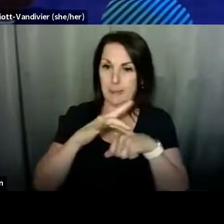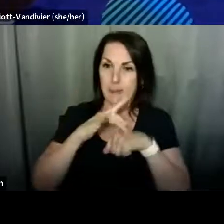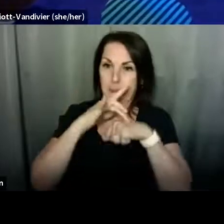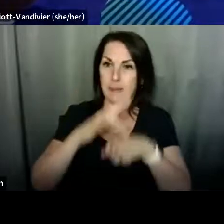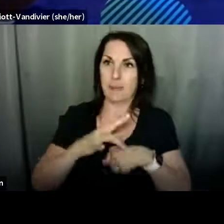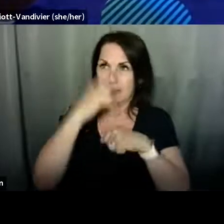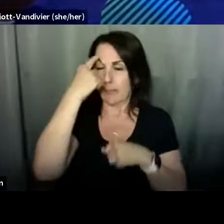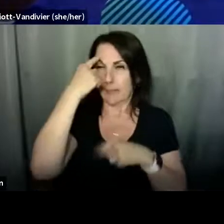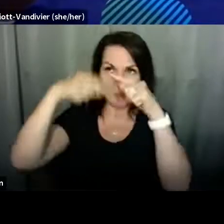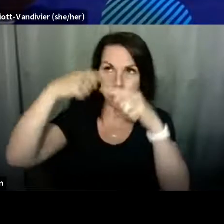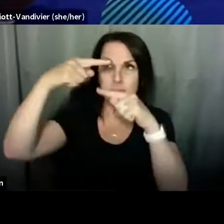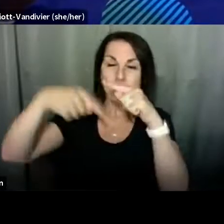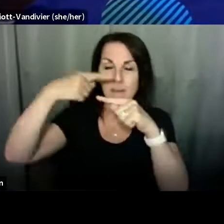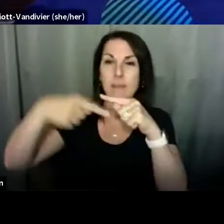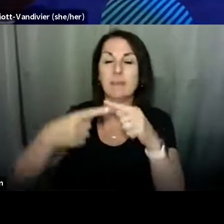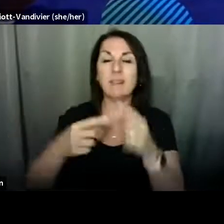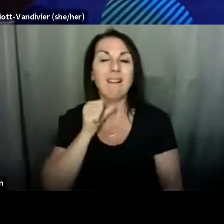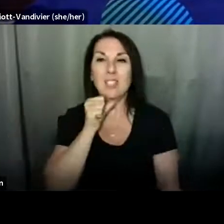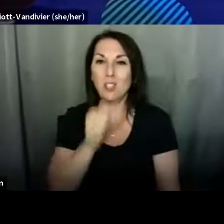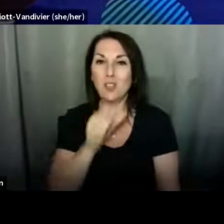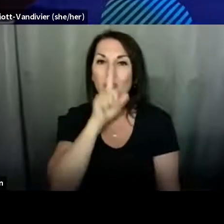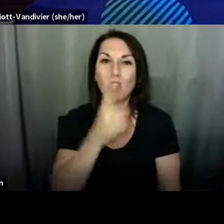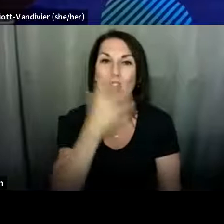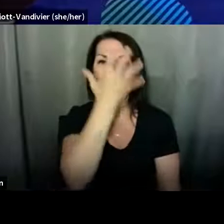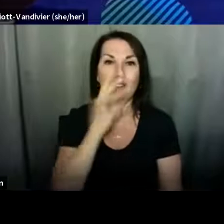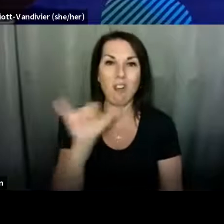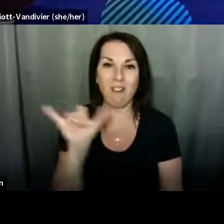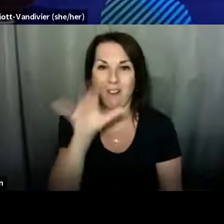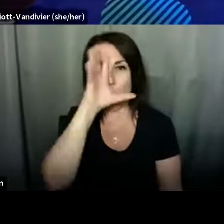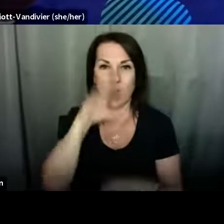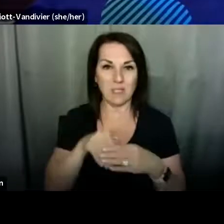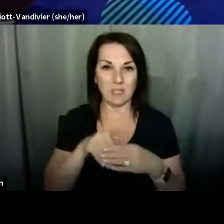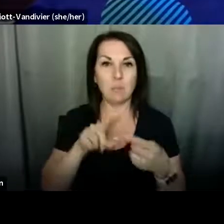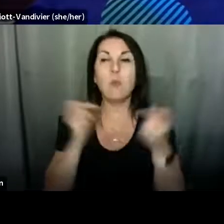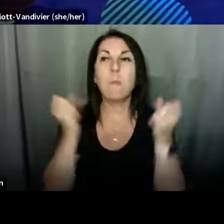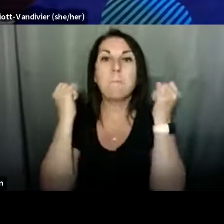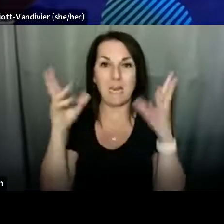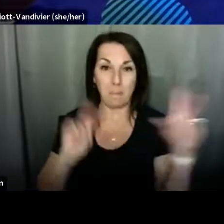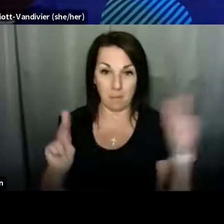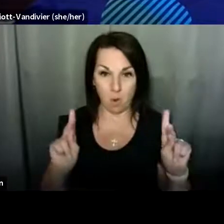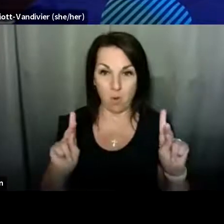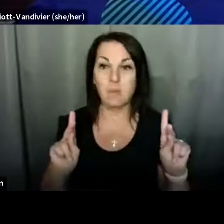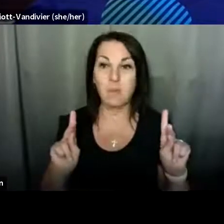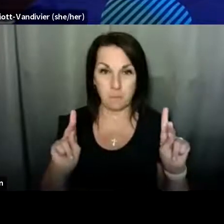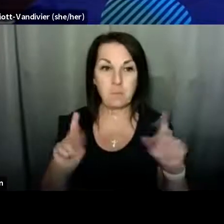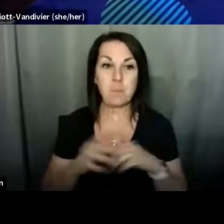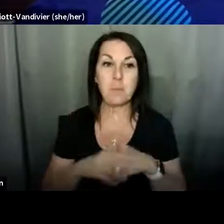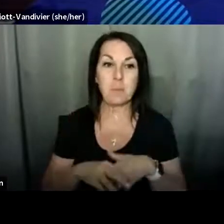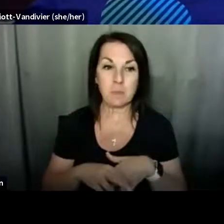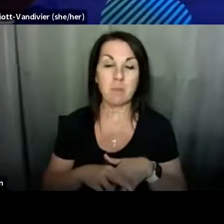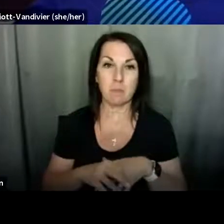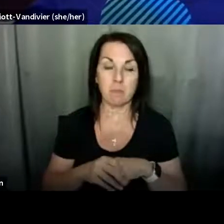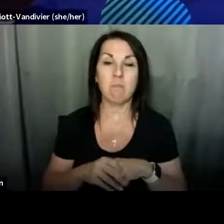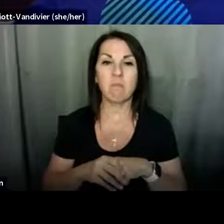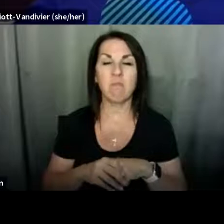because I don't really look like what autism looks like to a lot of people. And